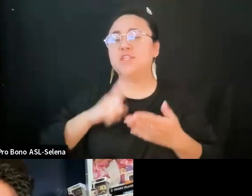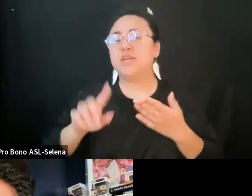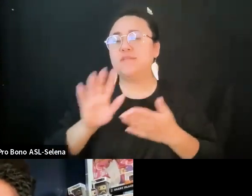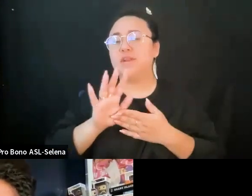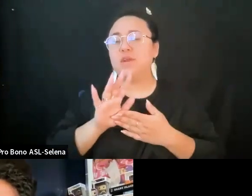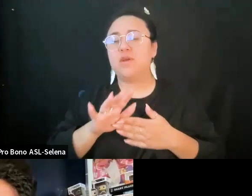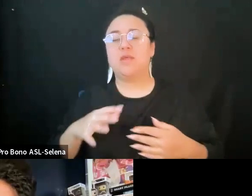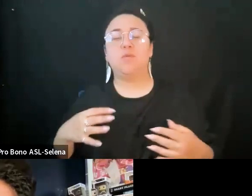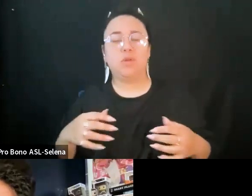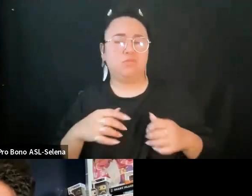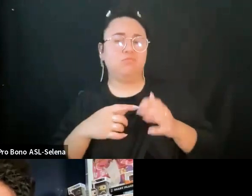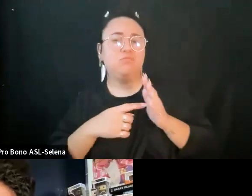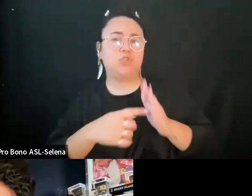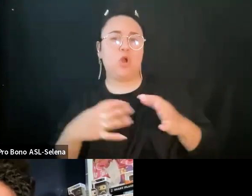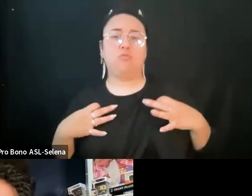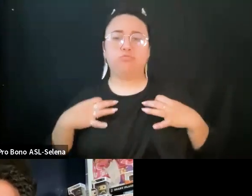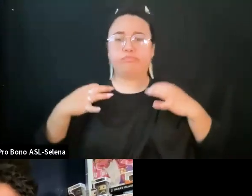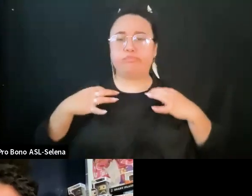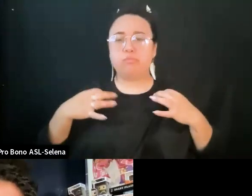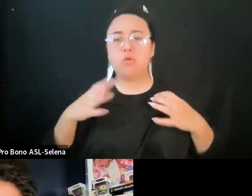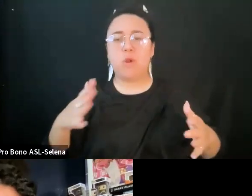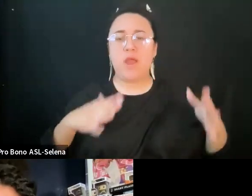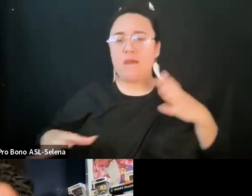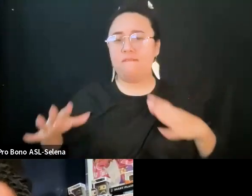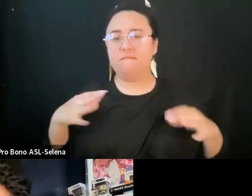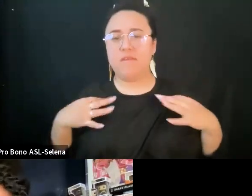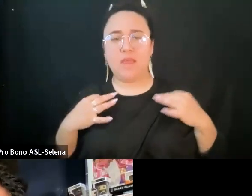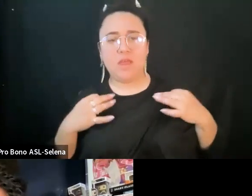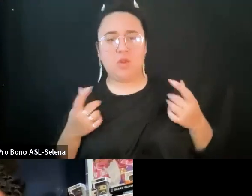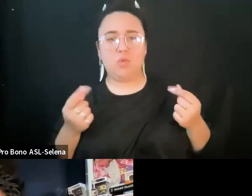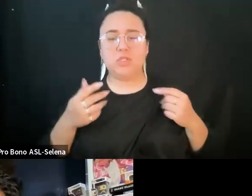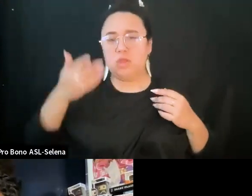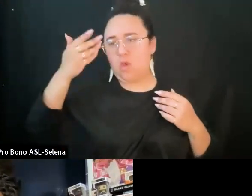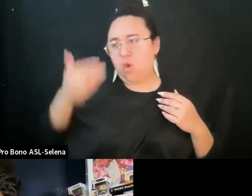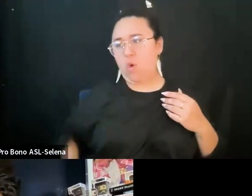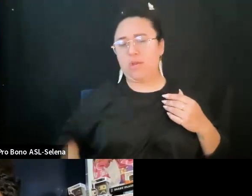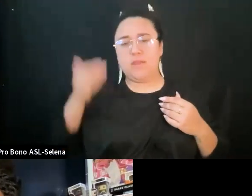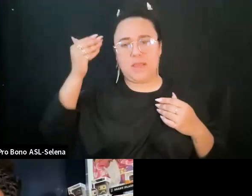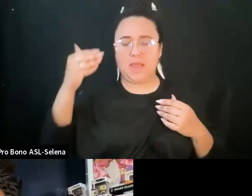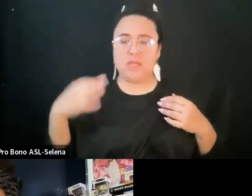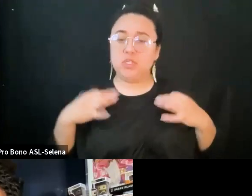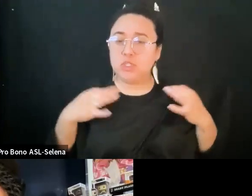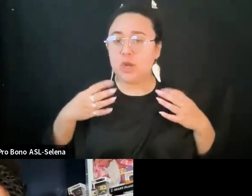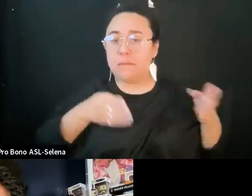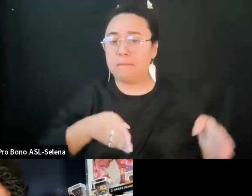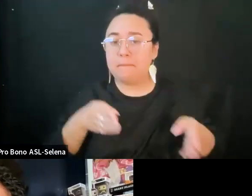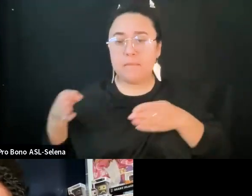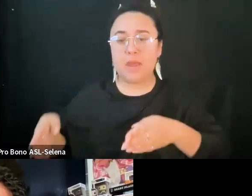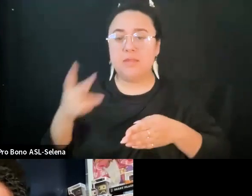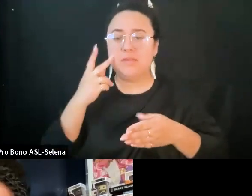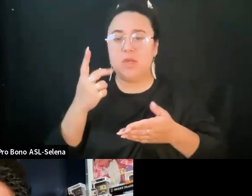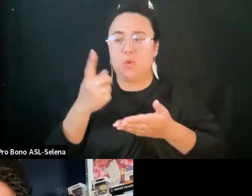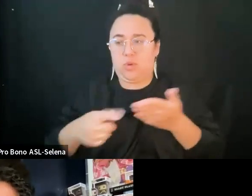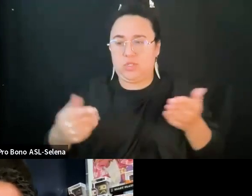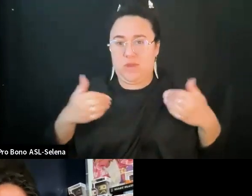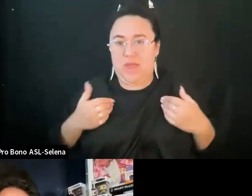of like show the outfit, right? What you got going on, kind of top to bottom. Make sure everyone kind of sees what you got and what